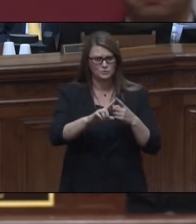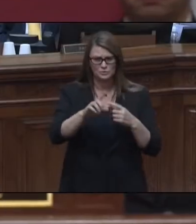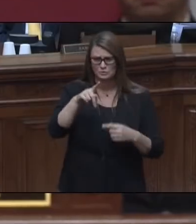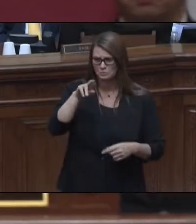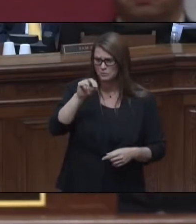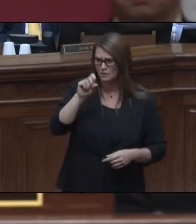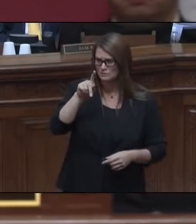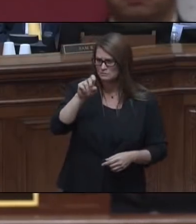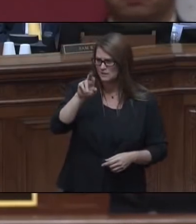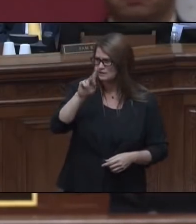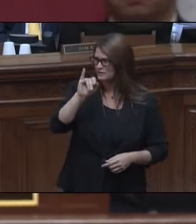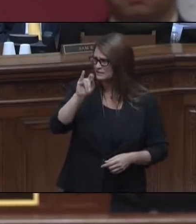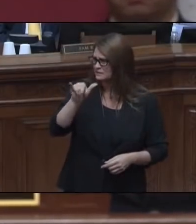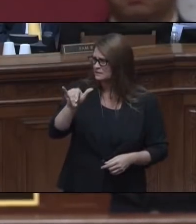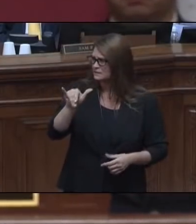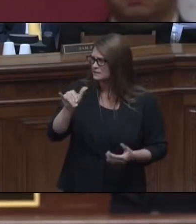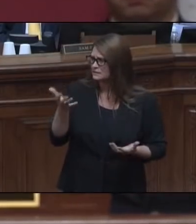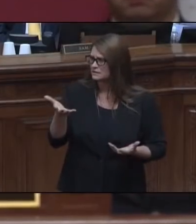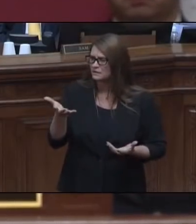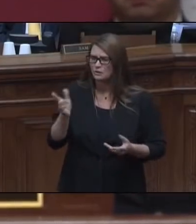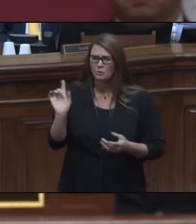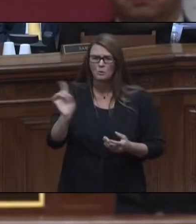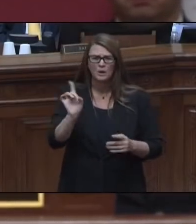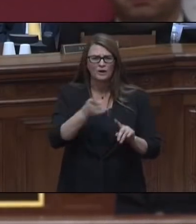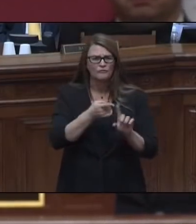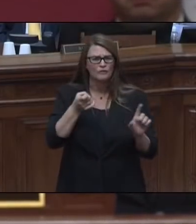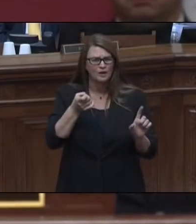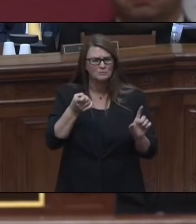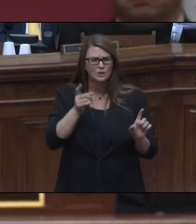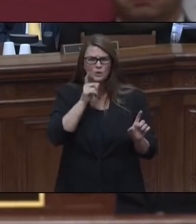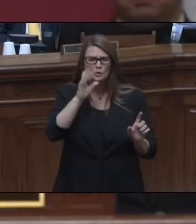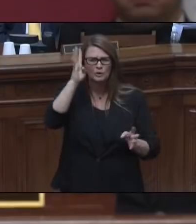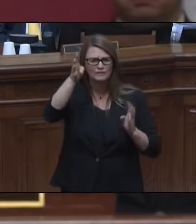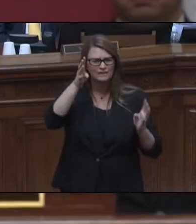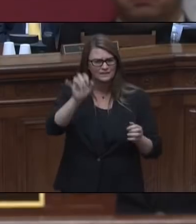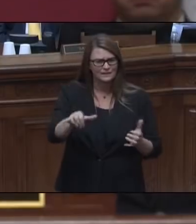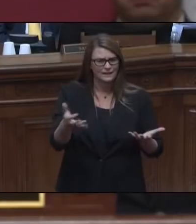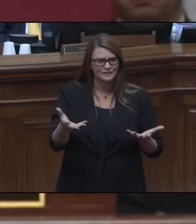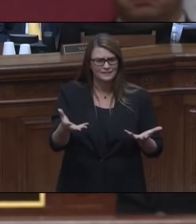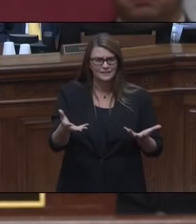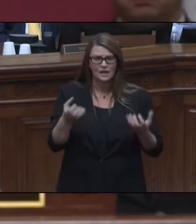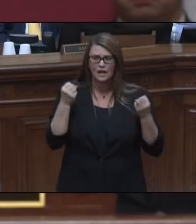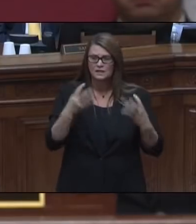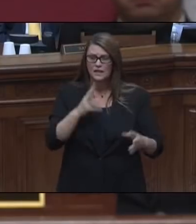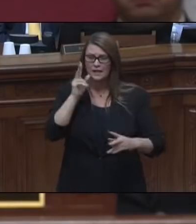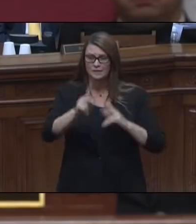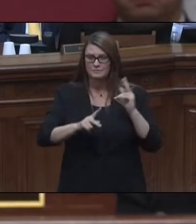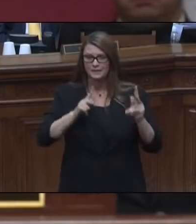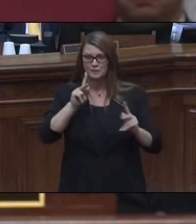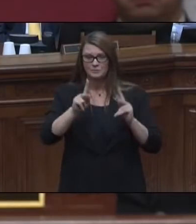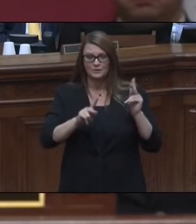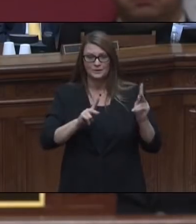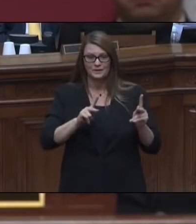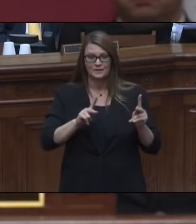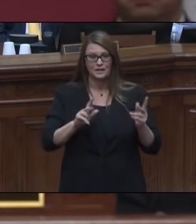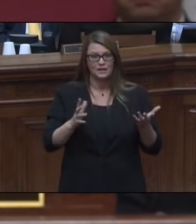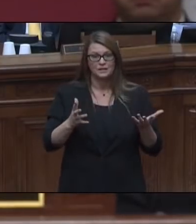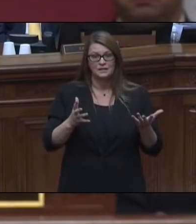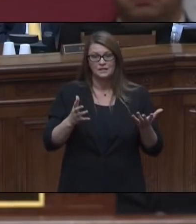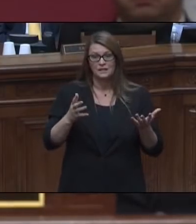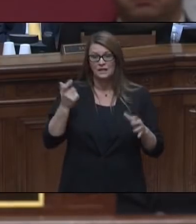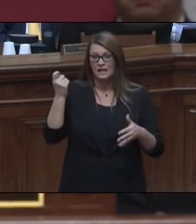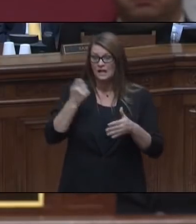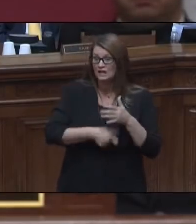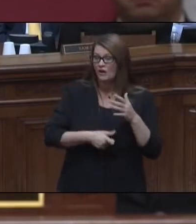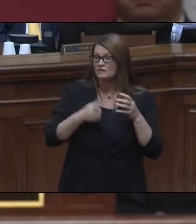did it come from? Where in the world did it come from? A lot of people thought, well, there's no way, it'll cost